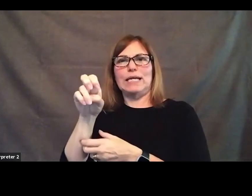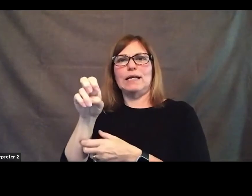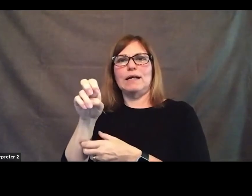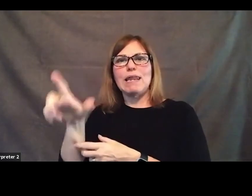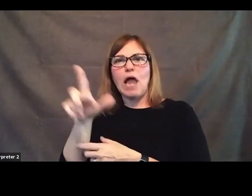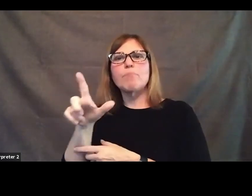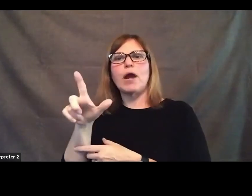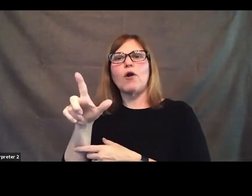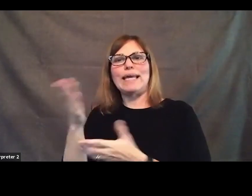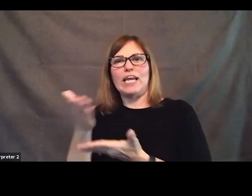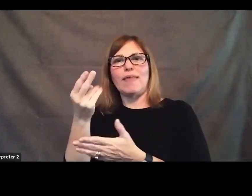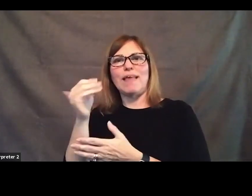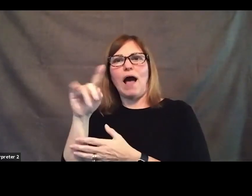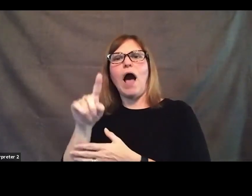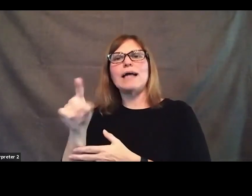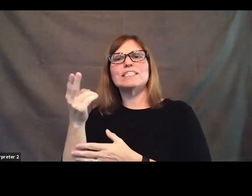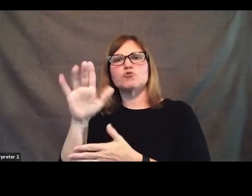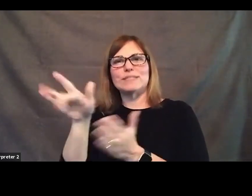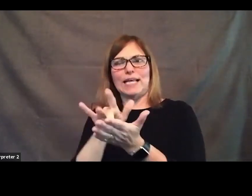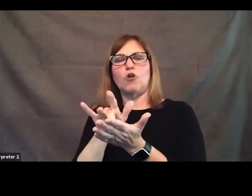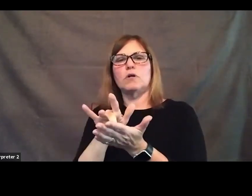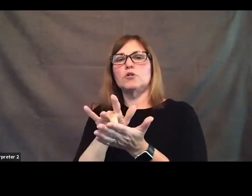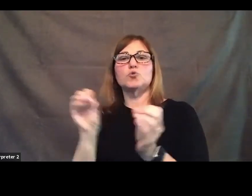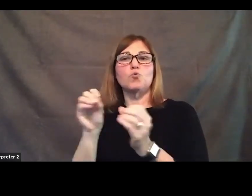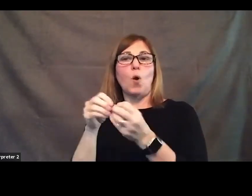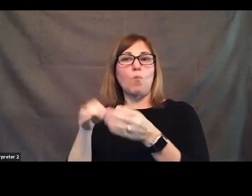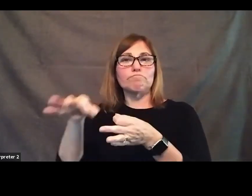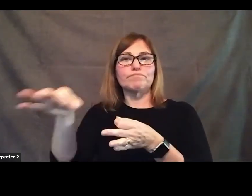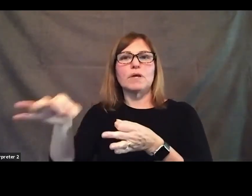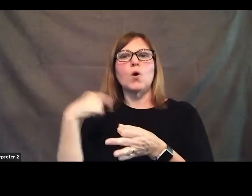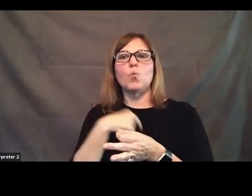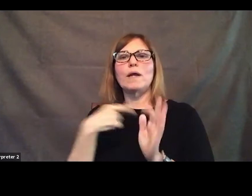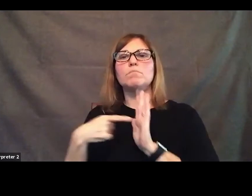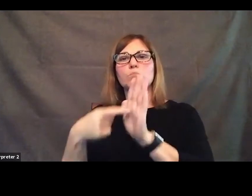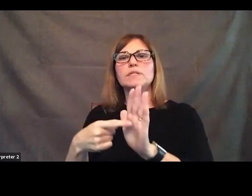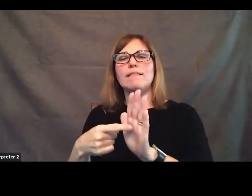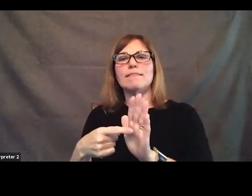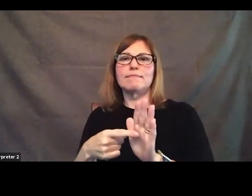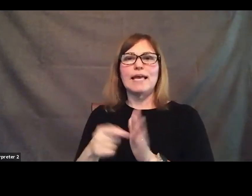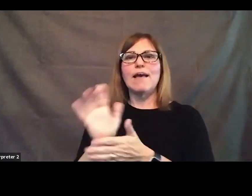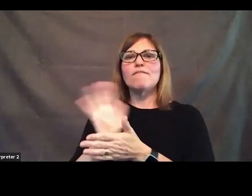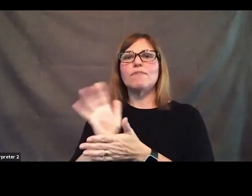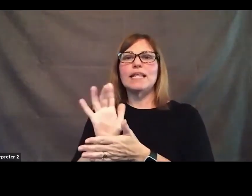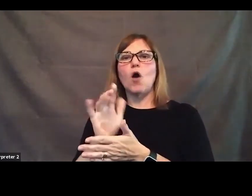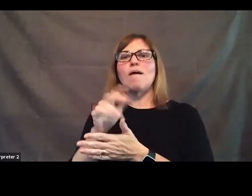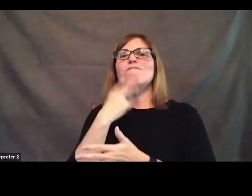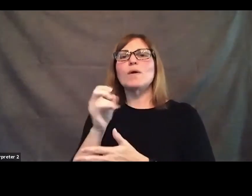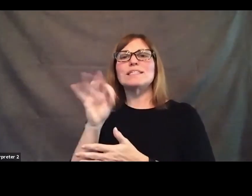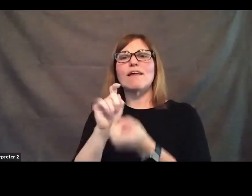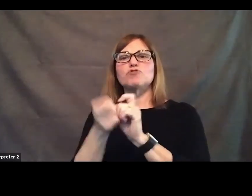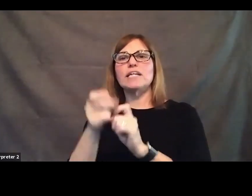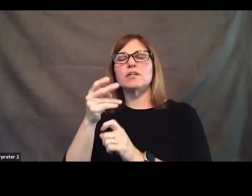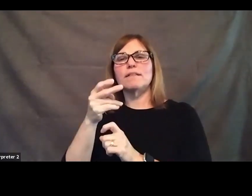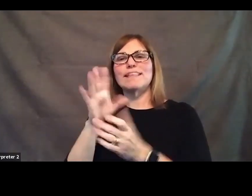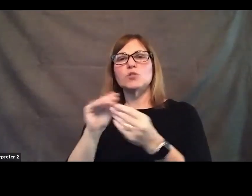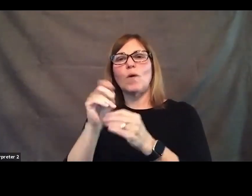at the Heinz History Center. Without further ado, we present the video premiere of Voices of Change, the story of